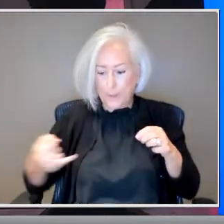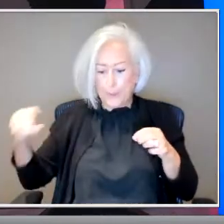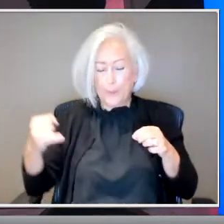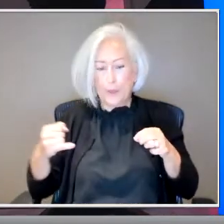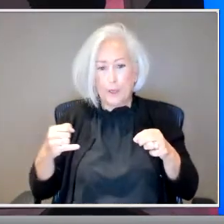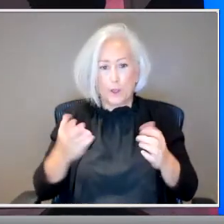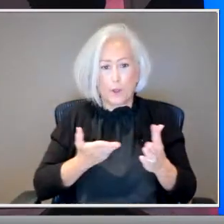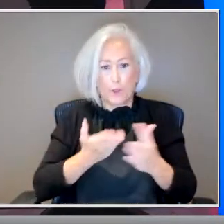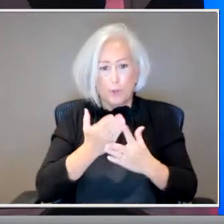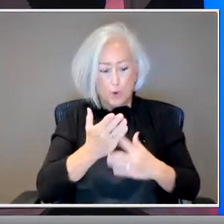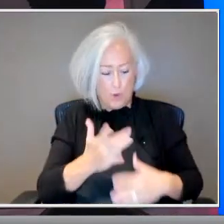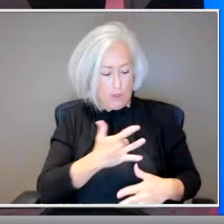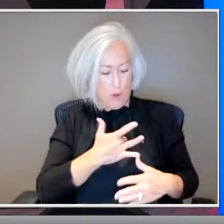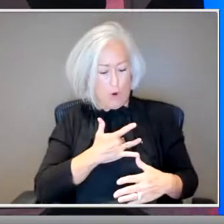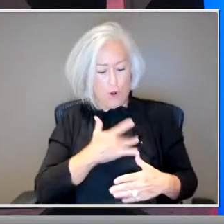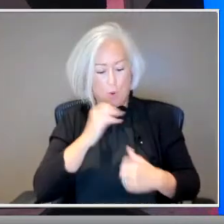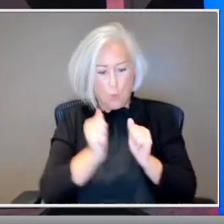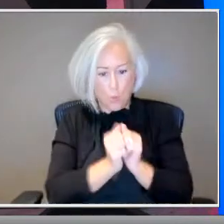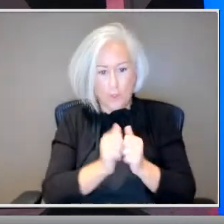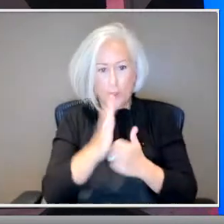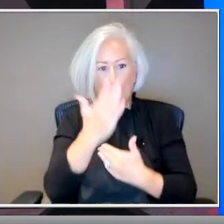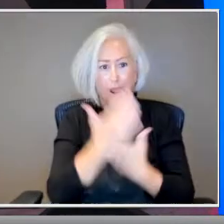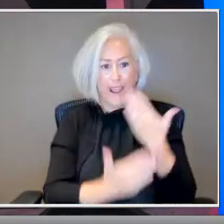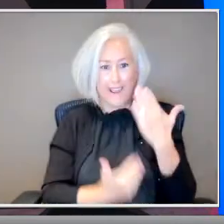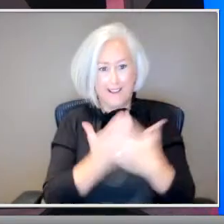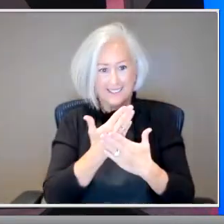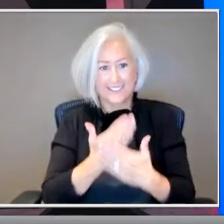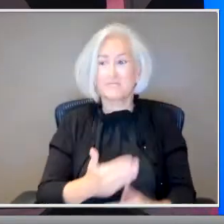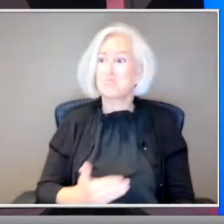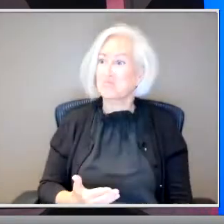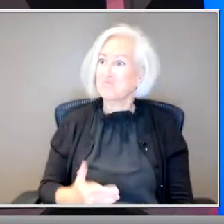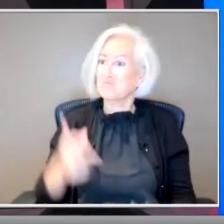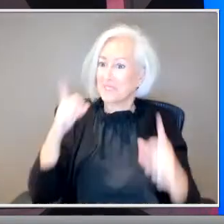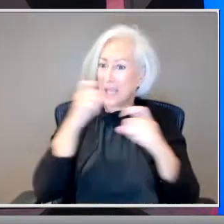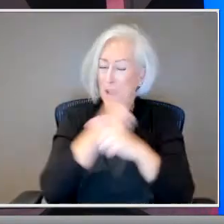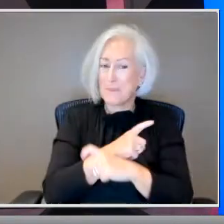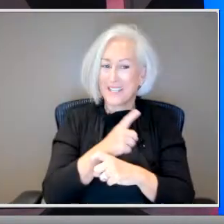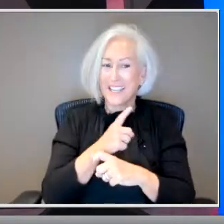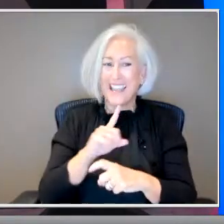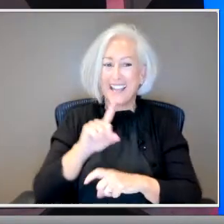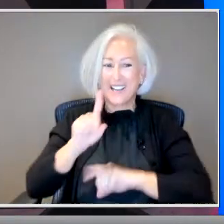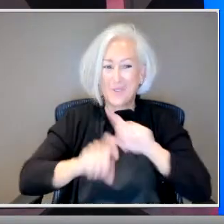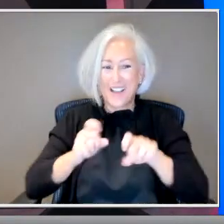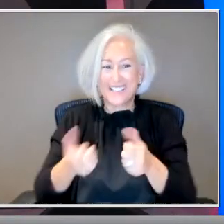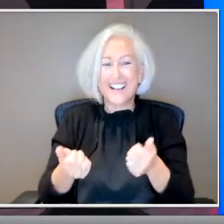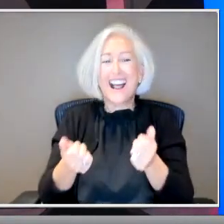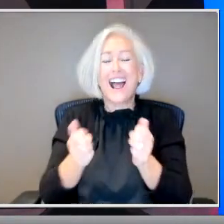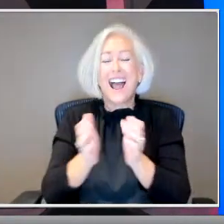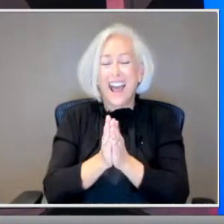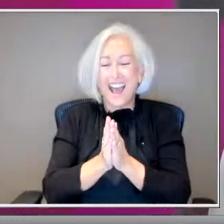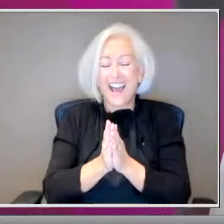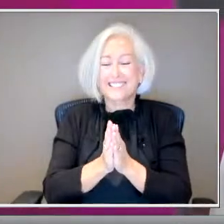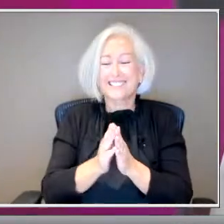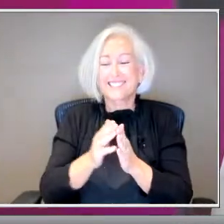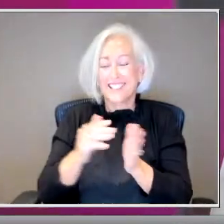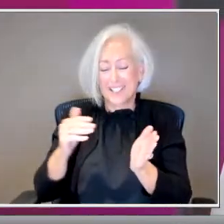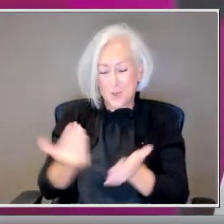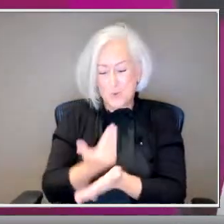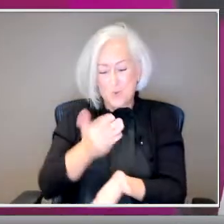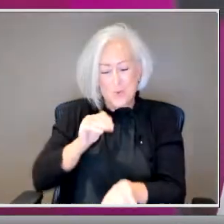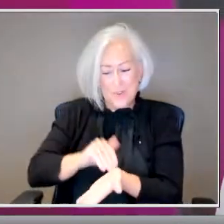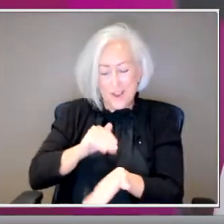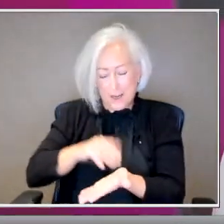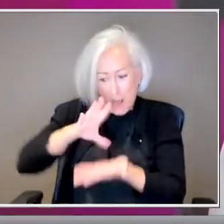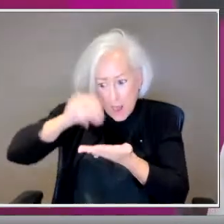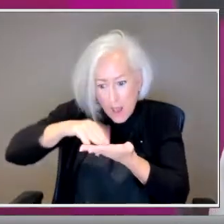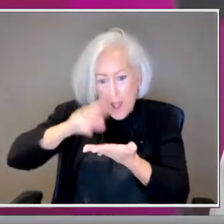a heart? Yeah, that's a complicated question. Just ask our fellows that are learning how to do Yeah. this. So basically, you have a number of